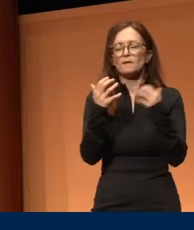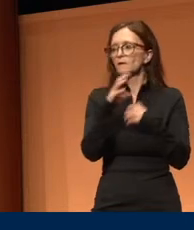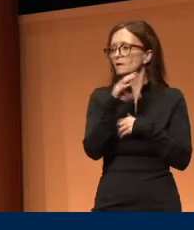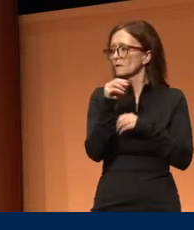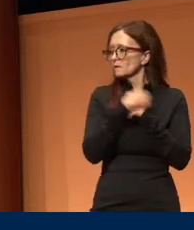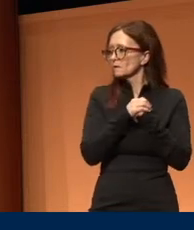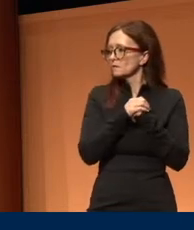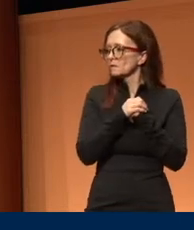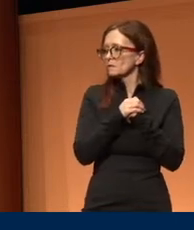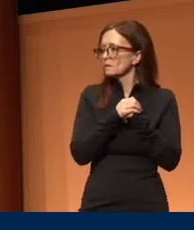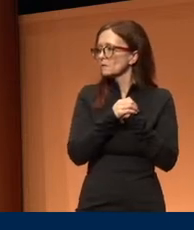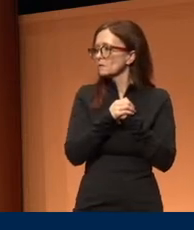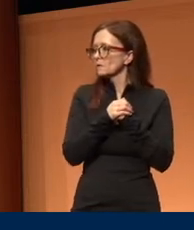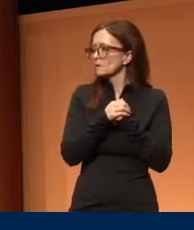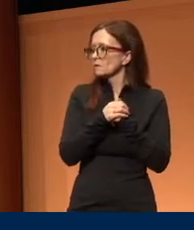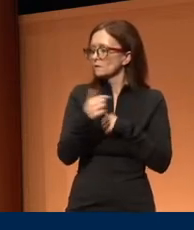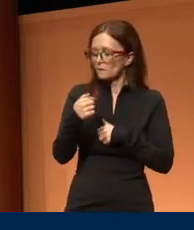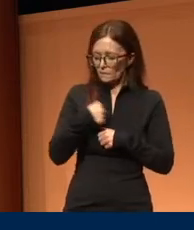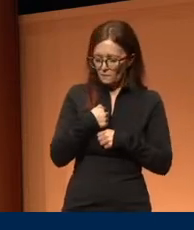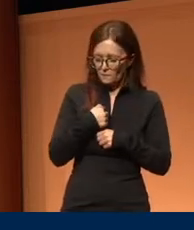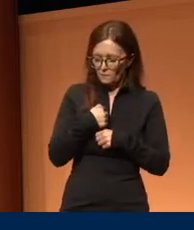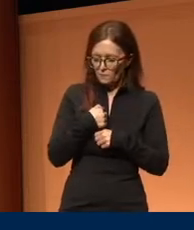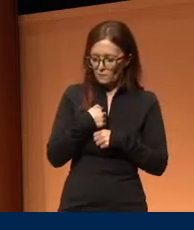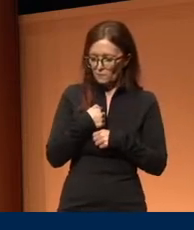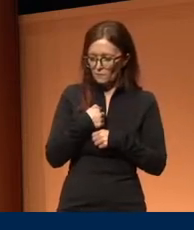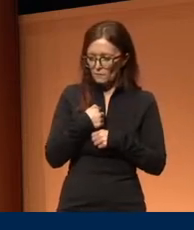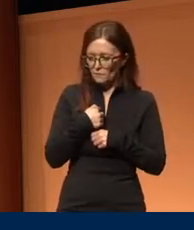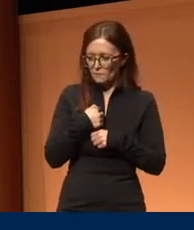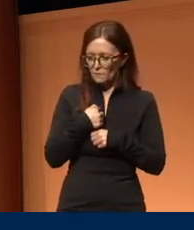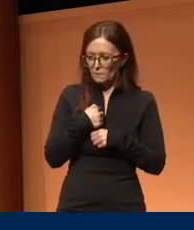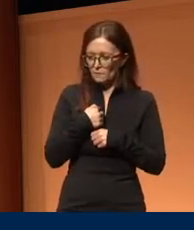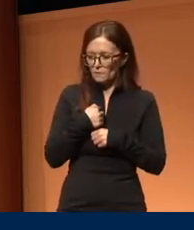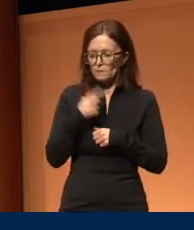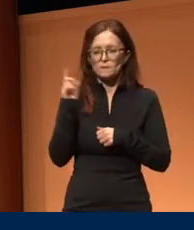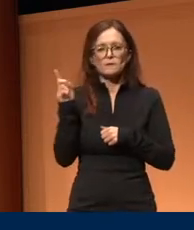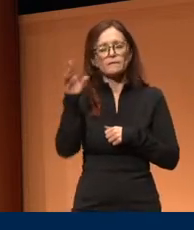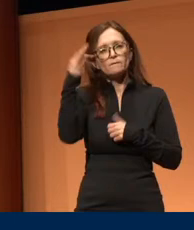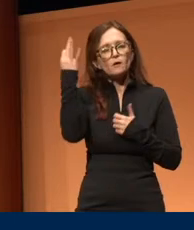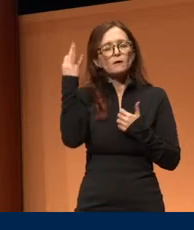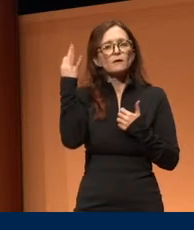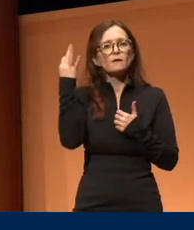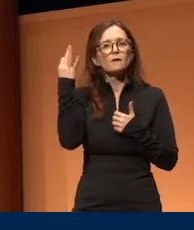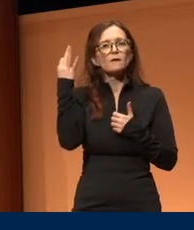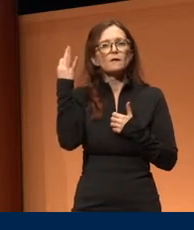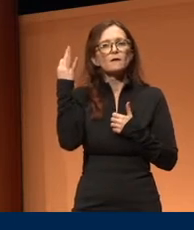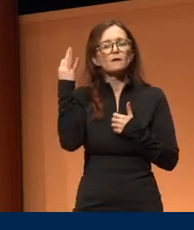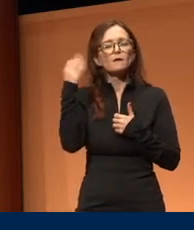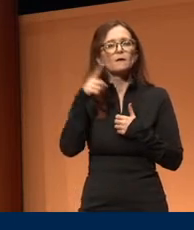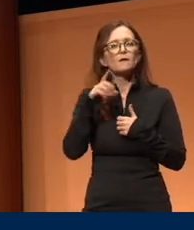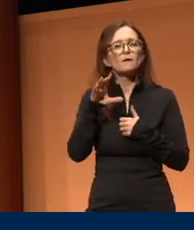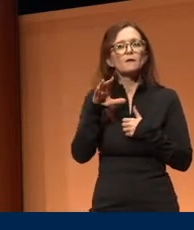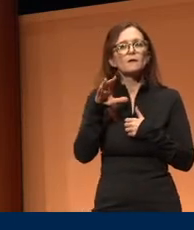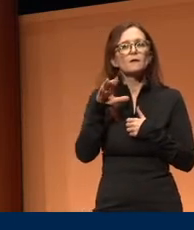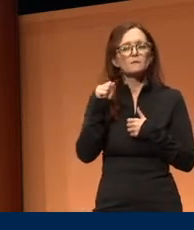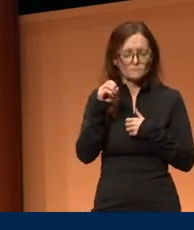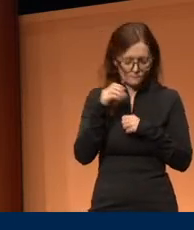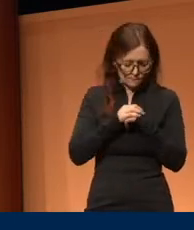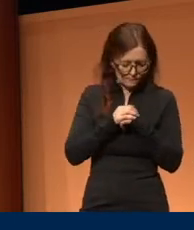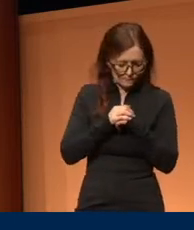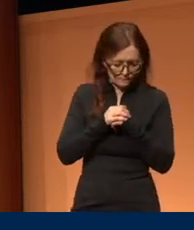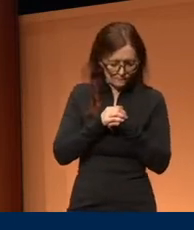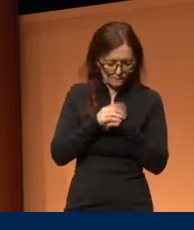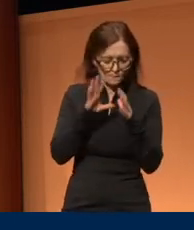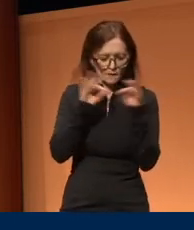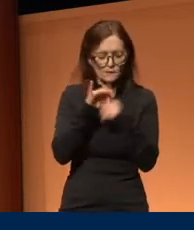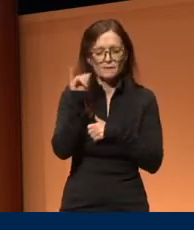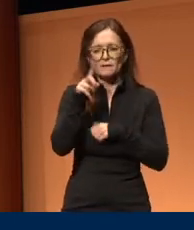level, I met an Iranian citizen. She wasn't French. There was a Syrian refugee, I think, in one of the conventions